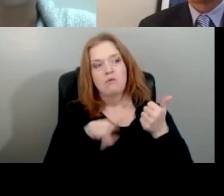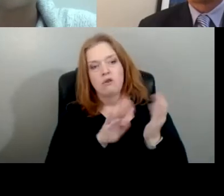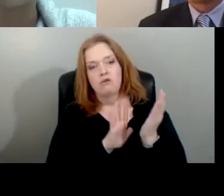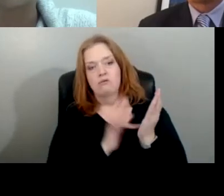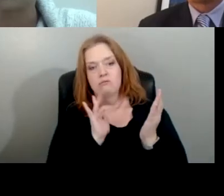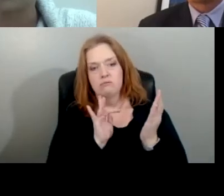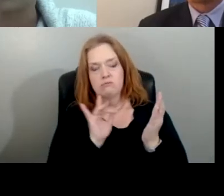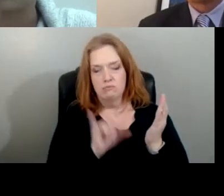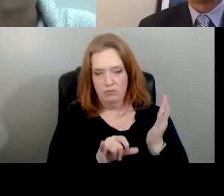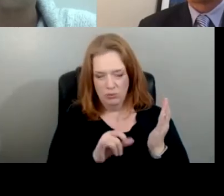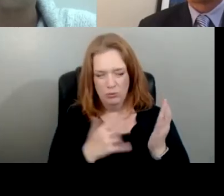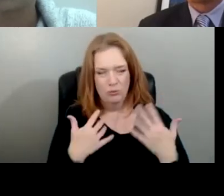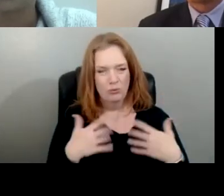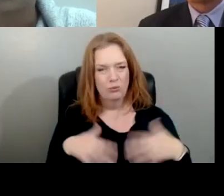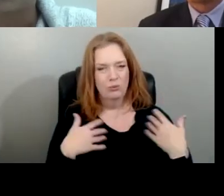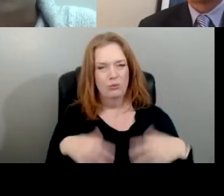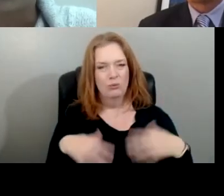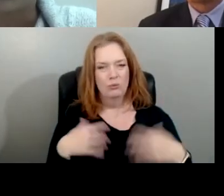is basically